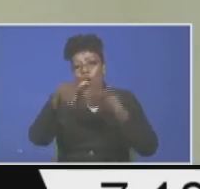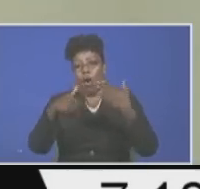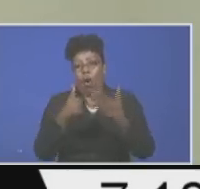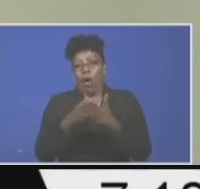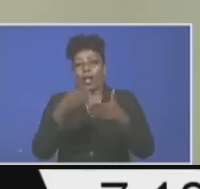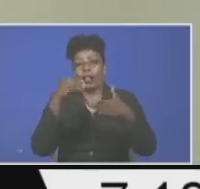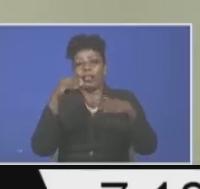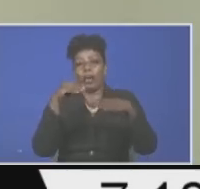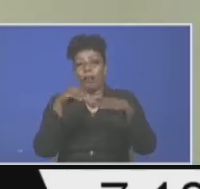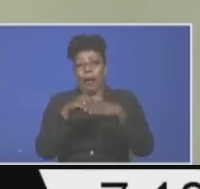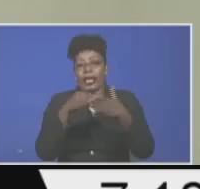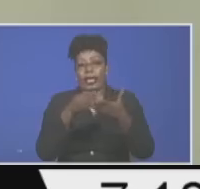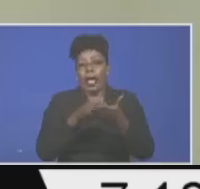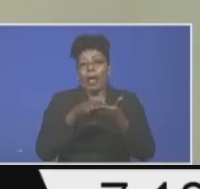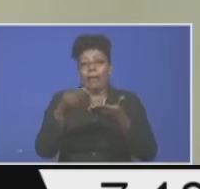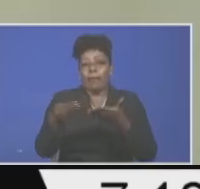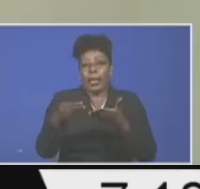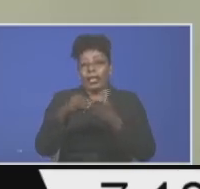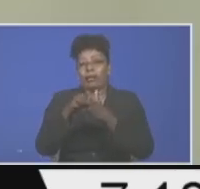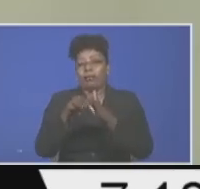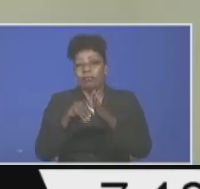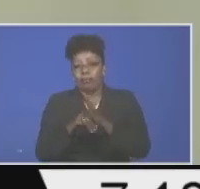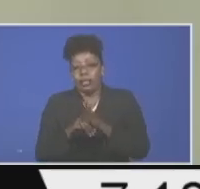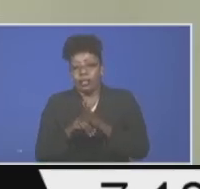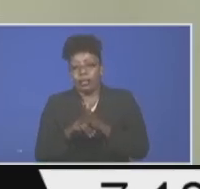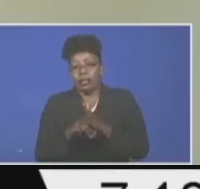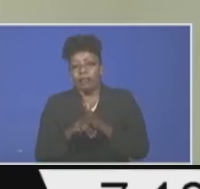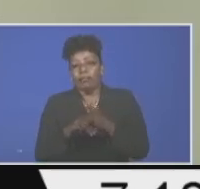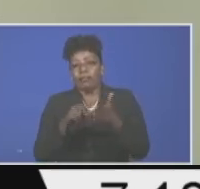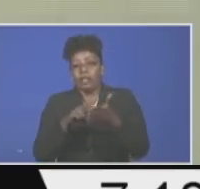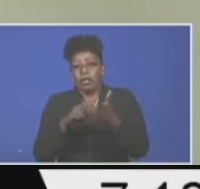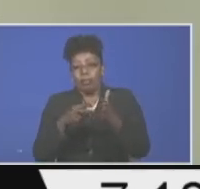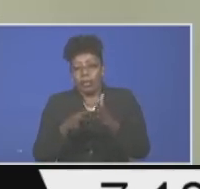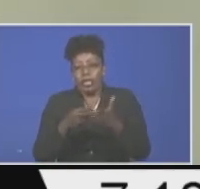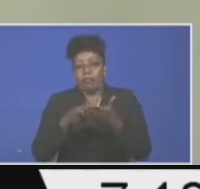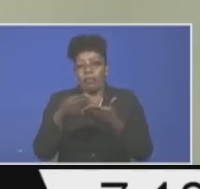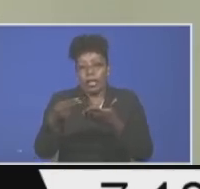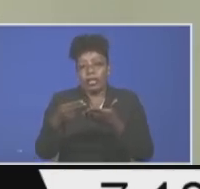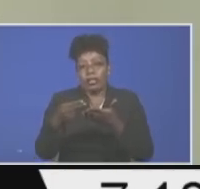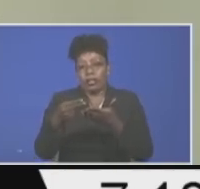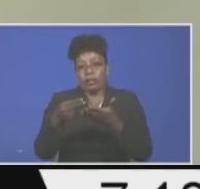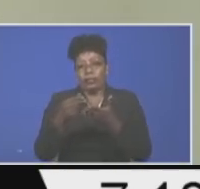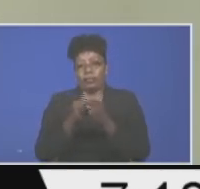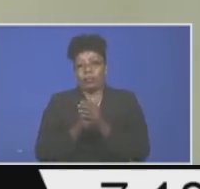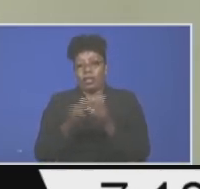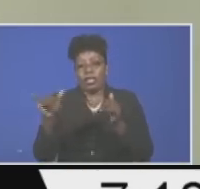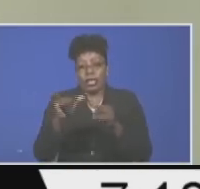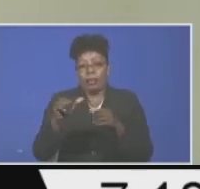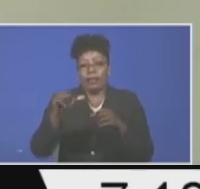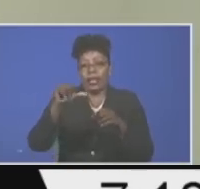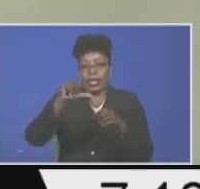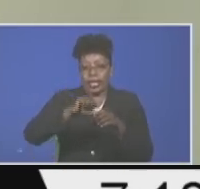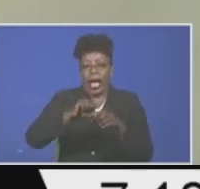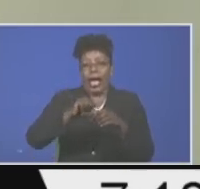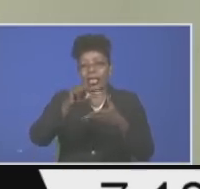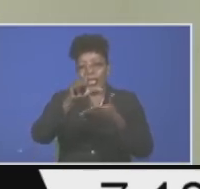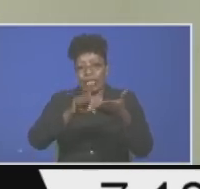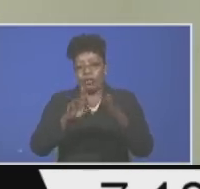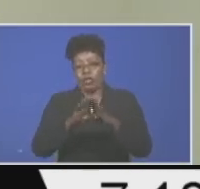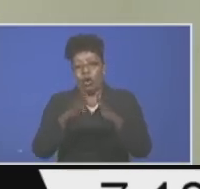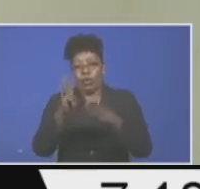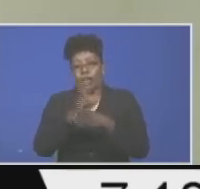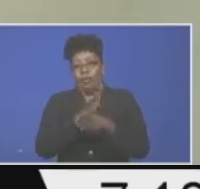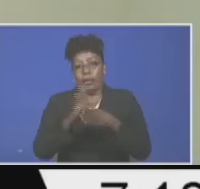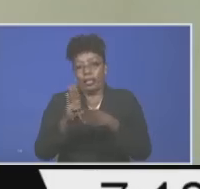bank fees, or at the minimum, the main fees that the banks charges. Just like the gas stations do, when you open the